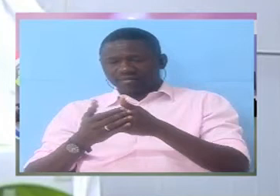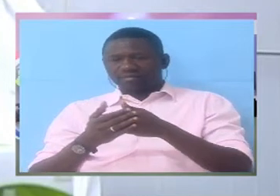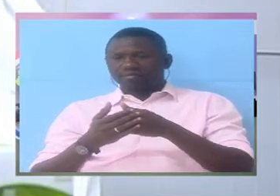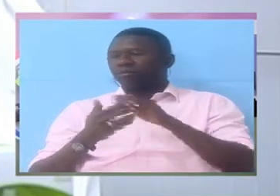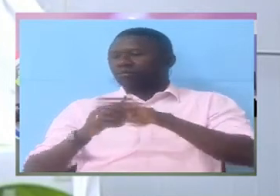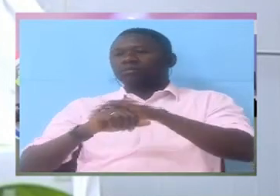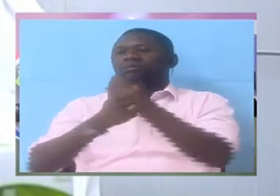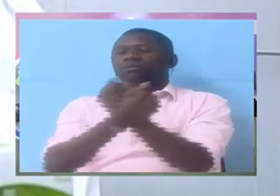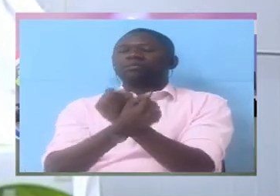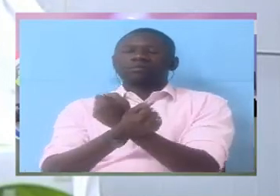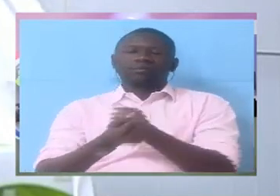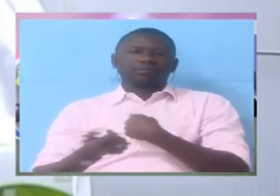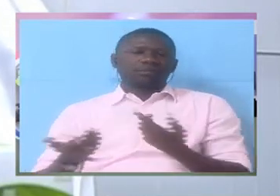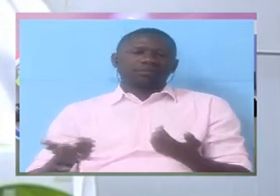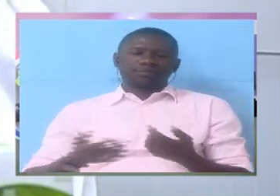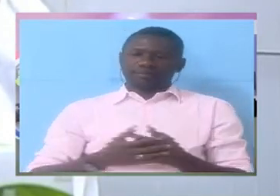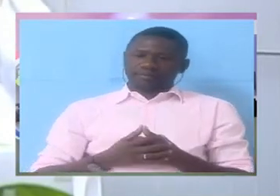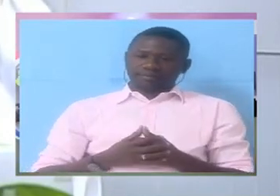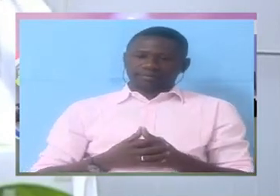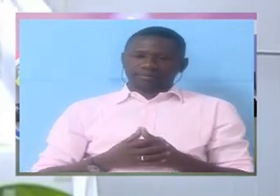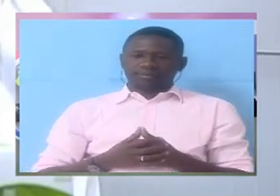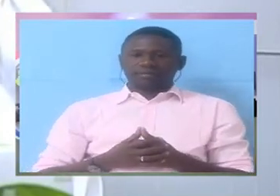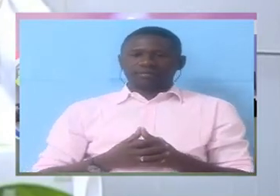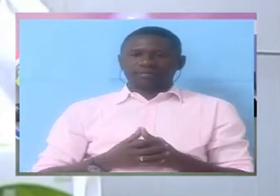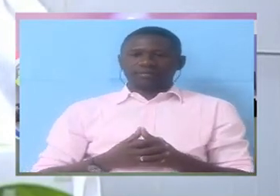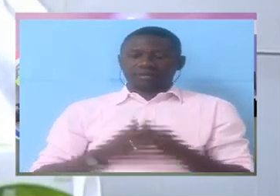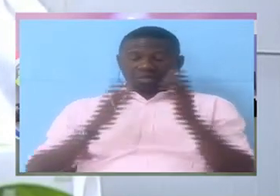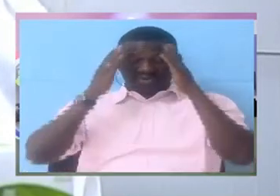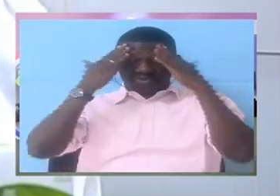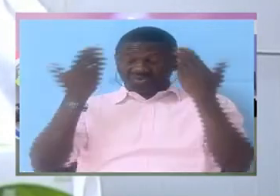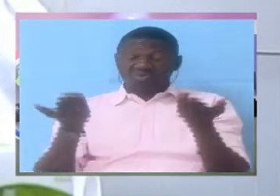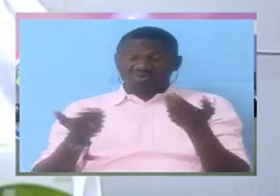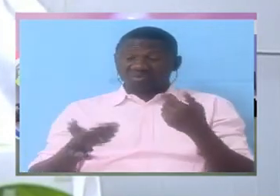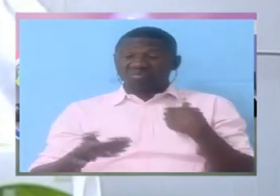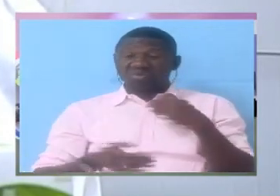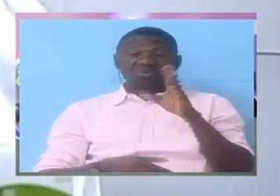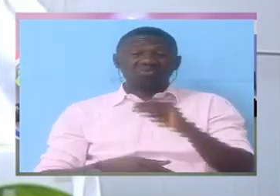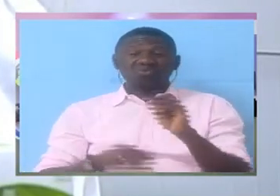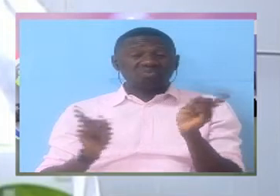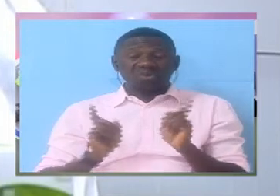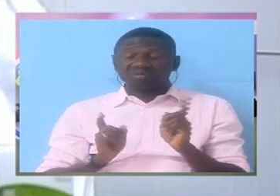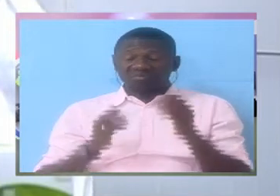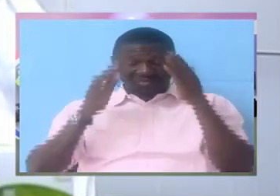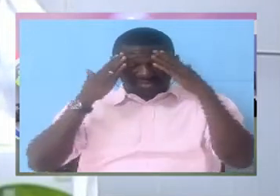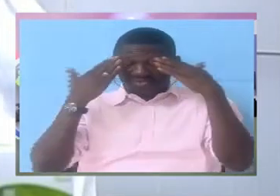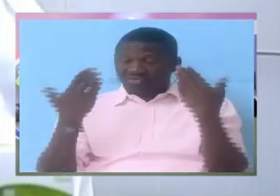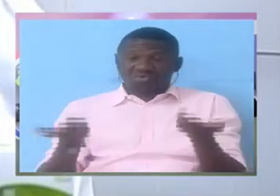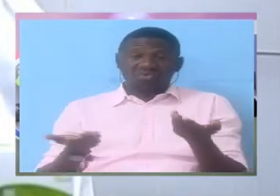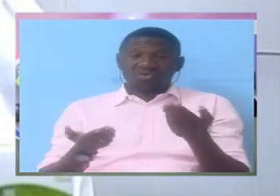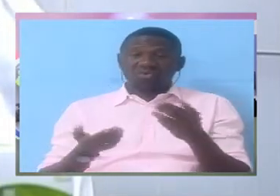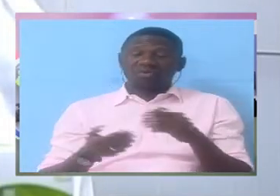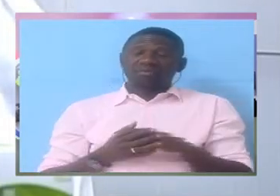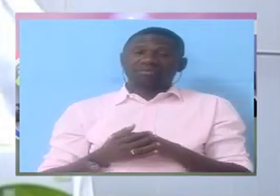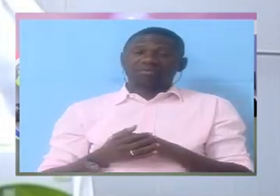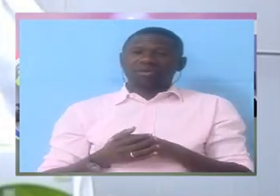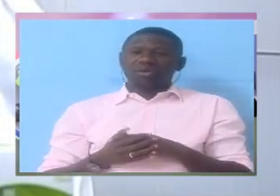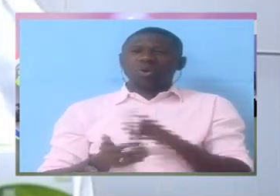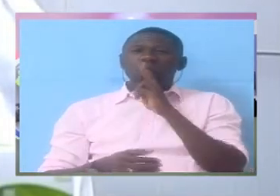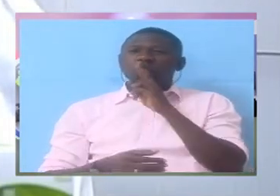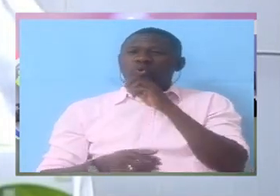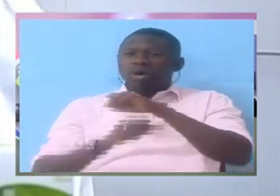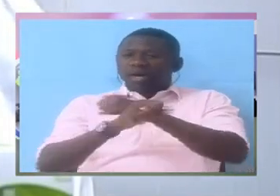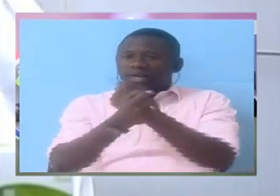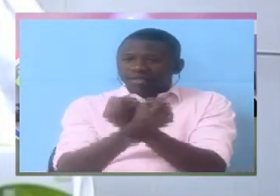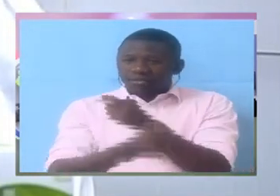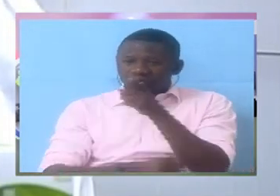Yemuta. I don't know for what. Malo muna na yemuta de. So who arrested you? Yumala